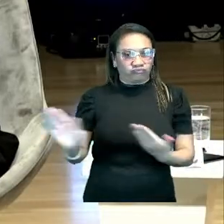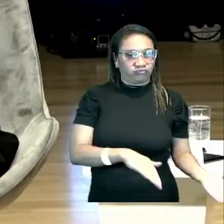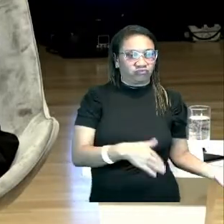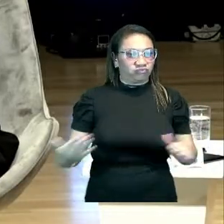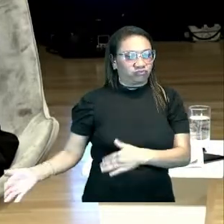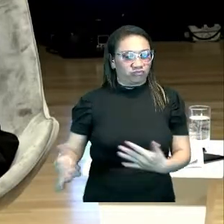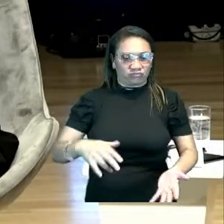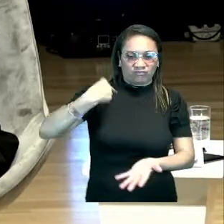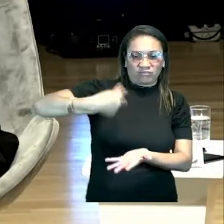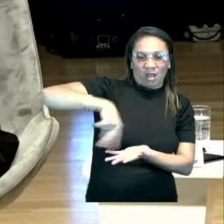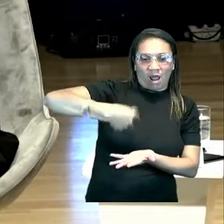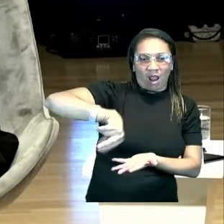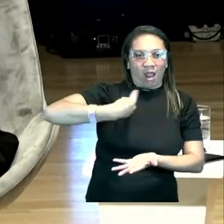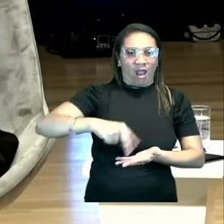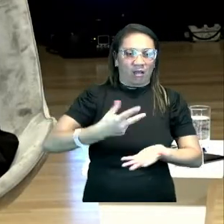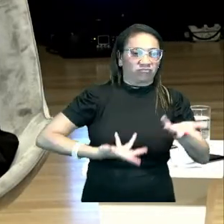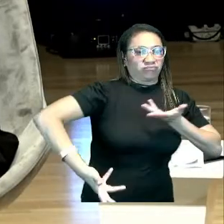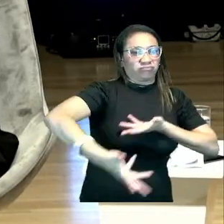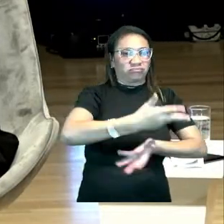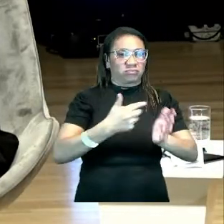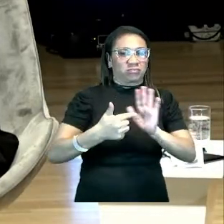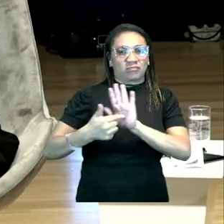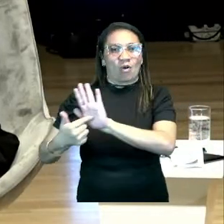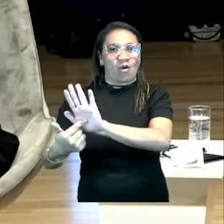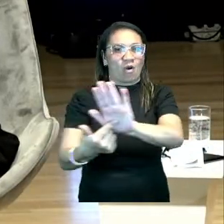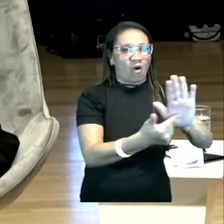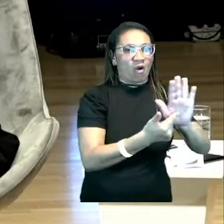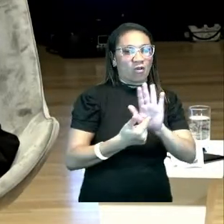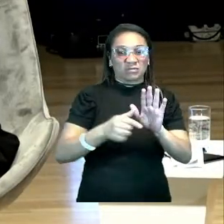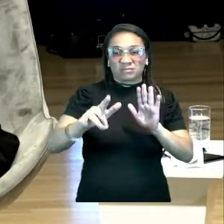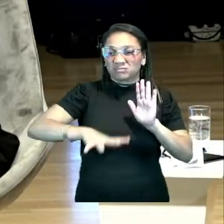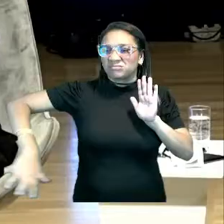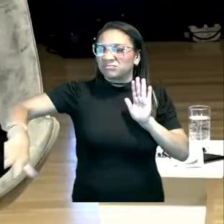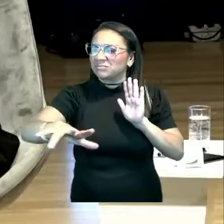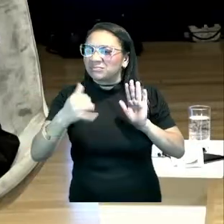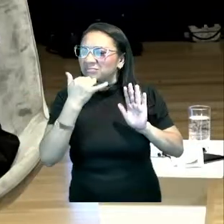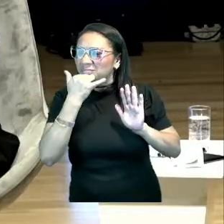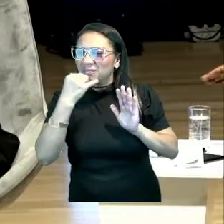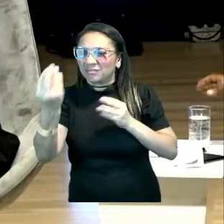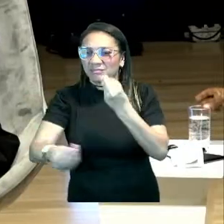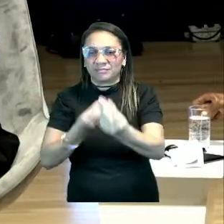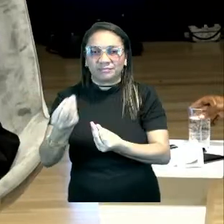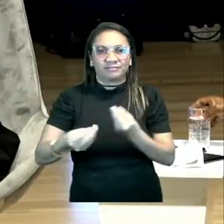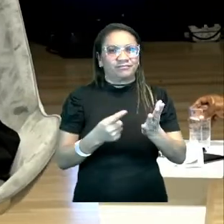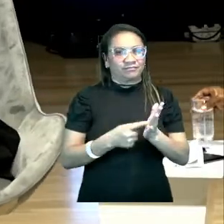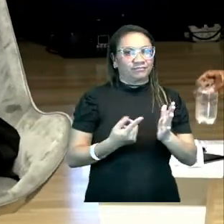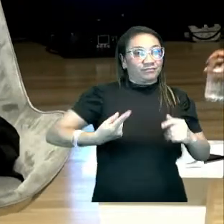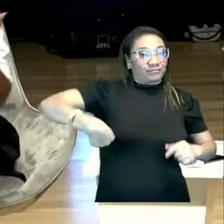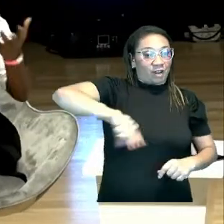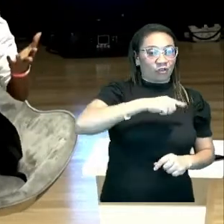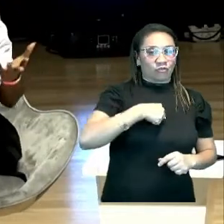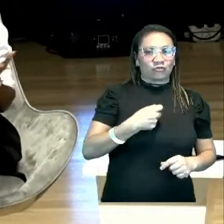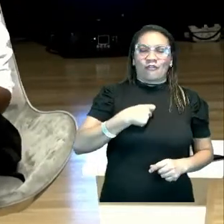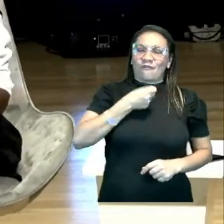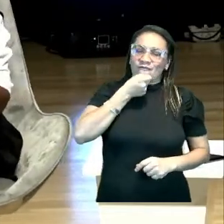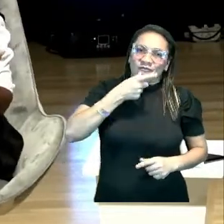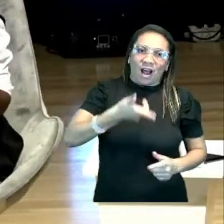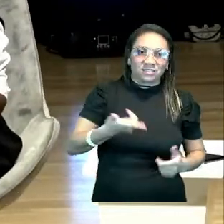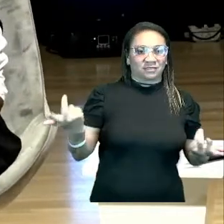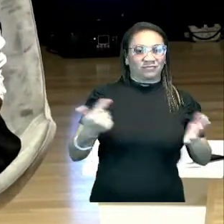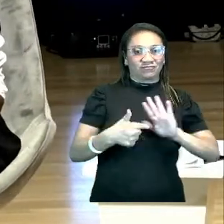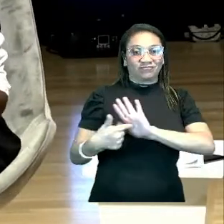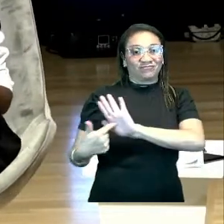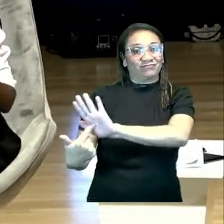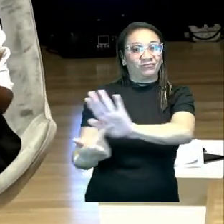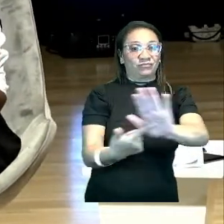Through dancing, we are denouncing everything happening in our own territory continuously, as it's the easiest way and